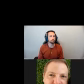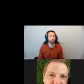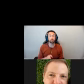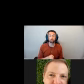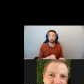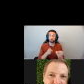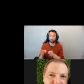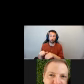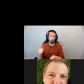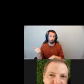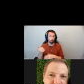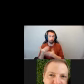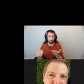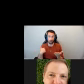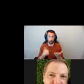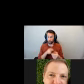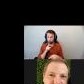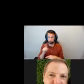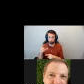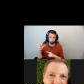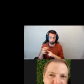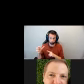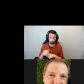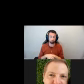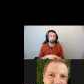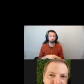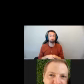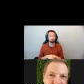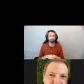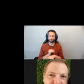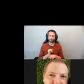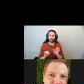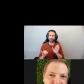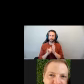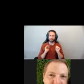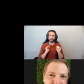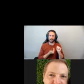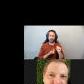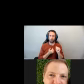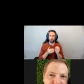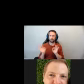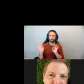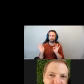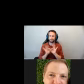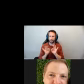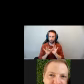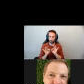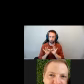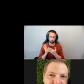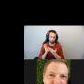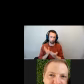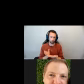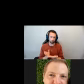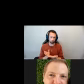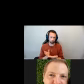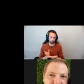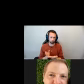good at is being able to identify our value proposition. Where do we have that unique